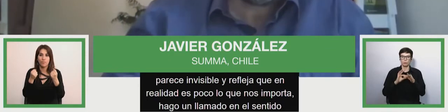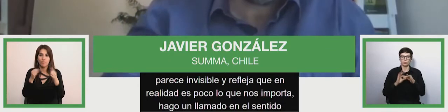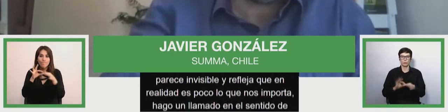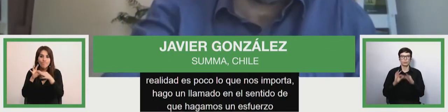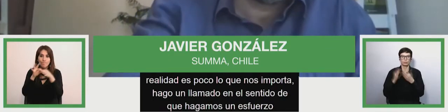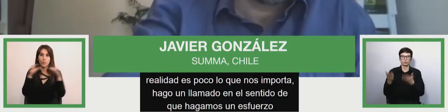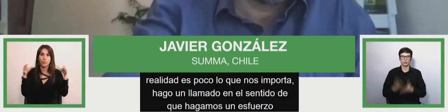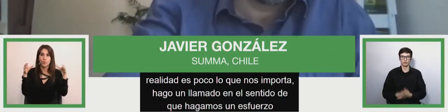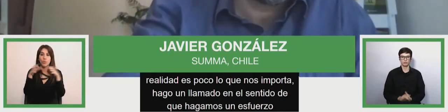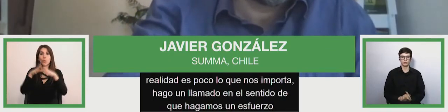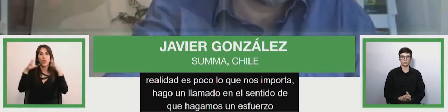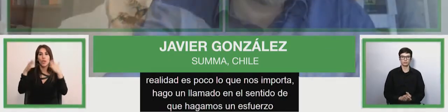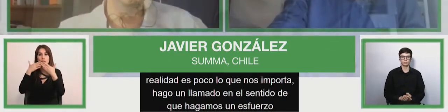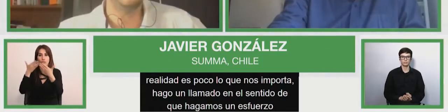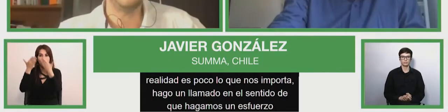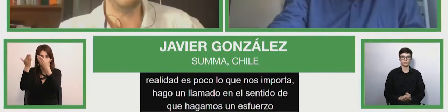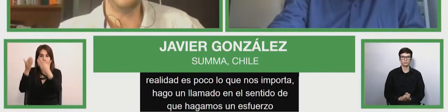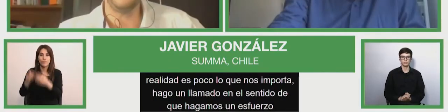Thank you.